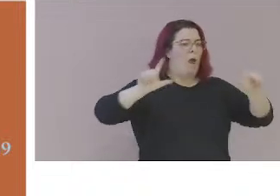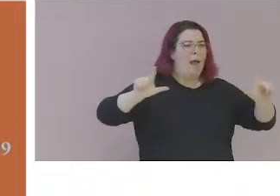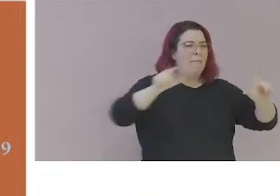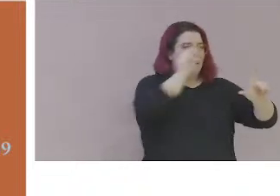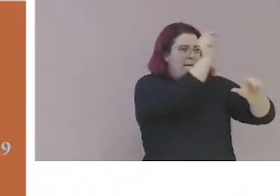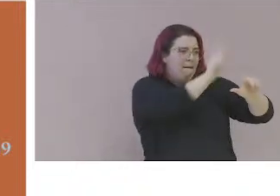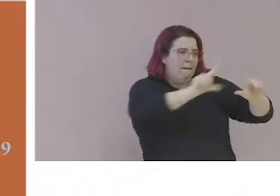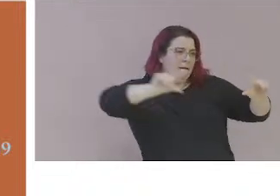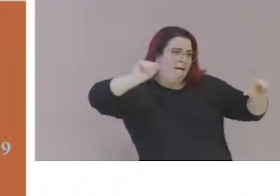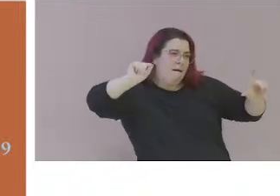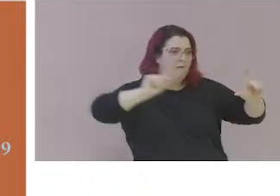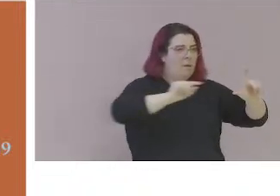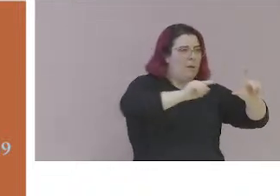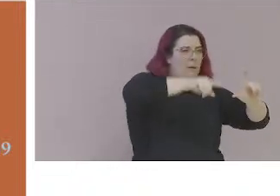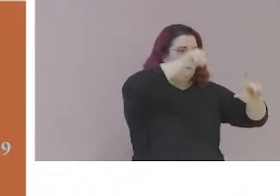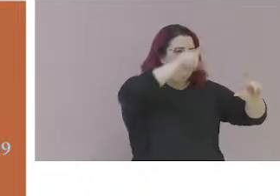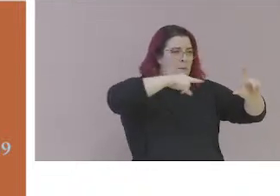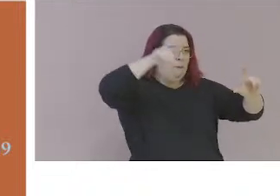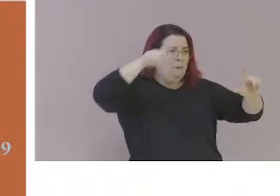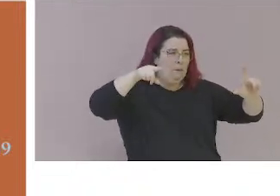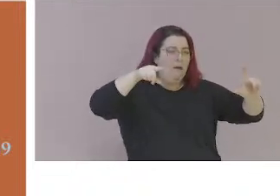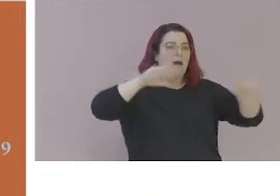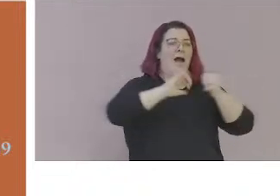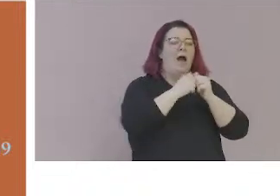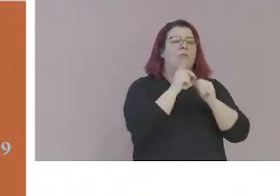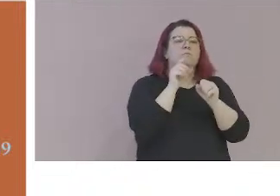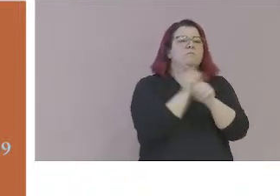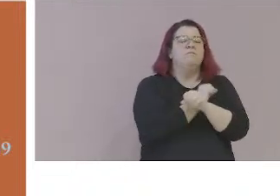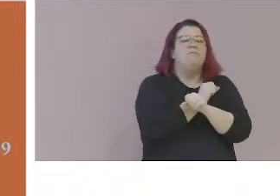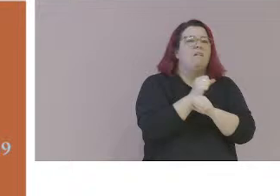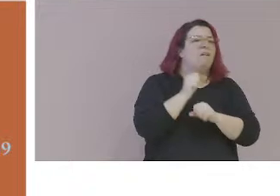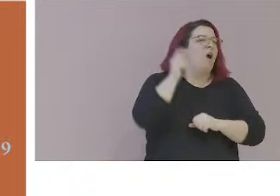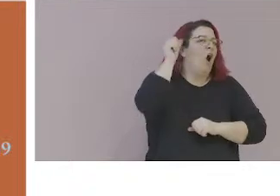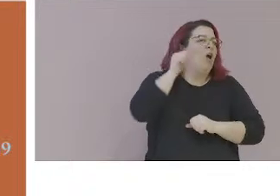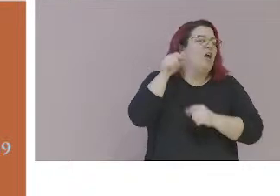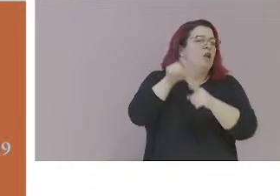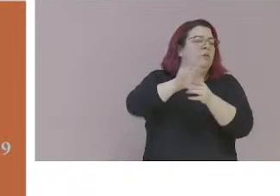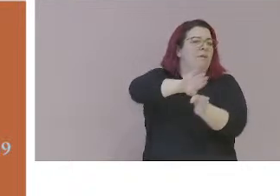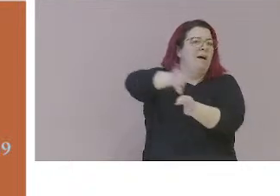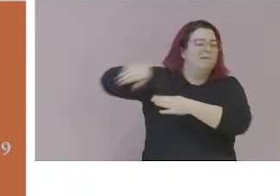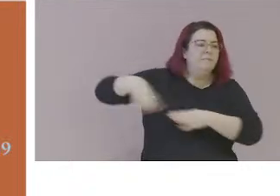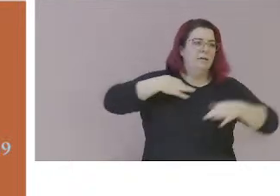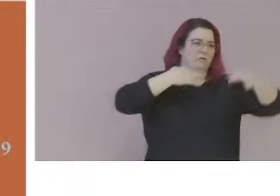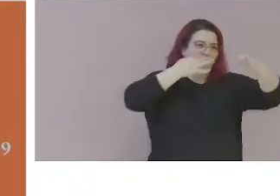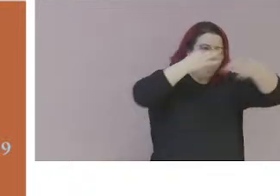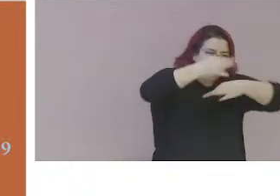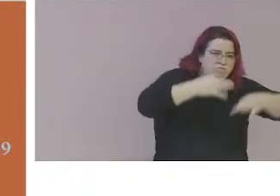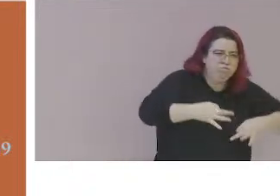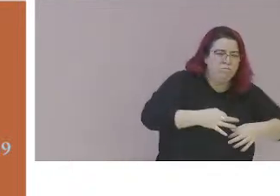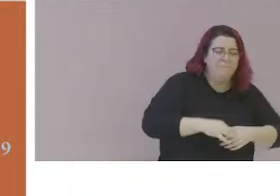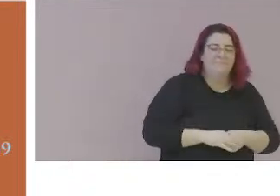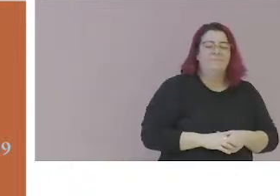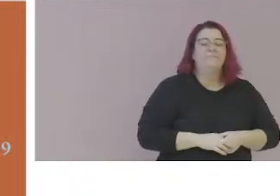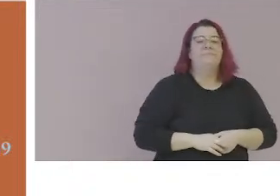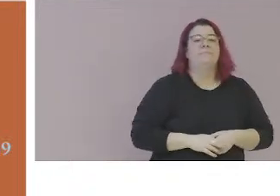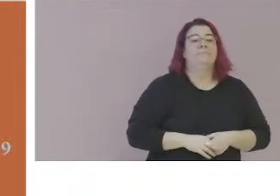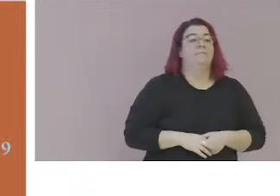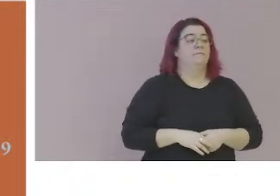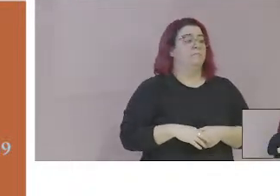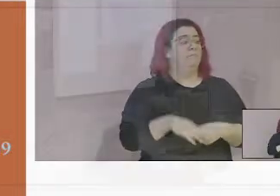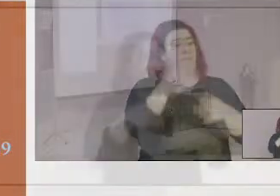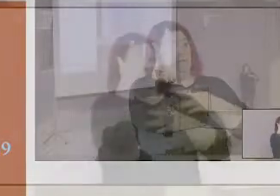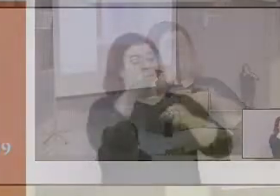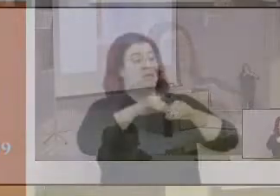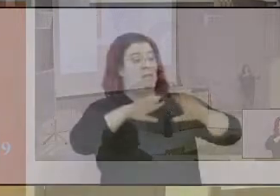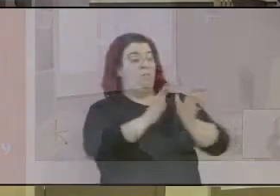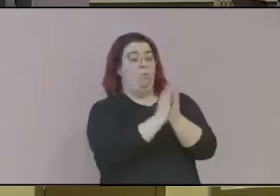loudness in descriptive rather than audiometric terms. For the pandemic book project, I found myself,